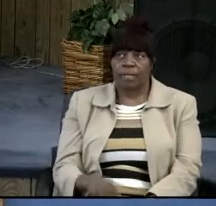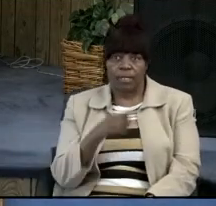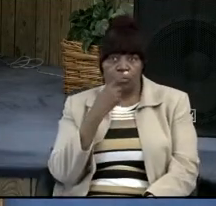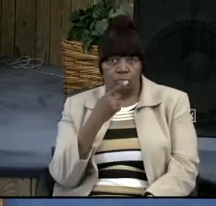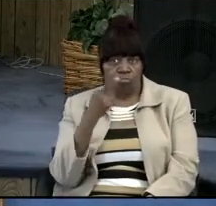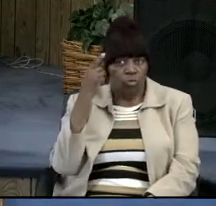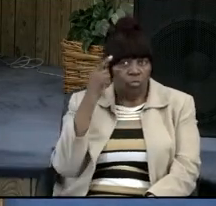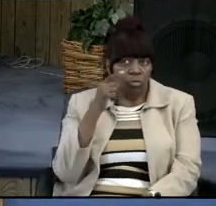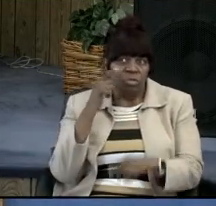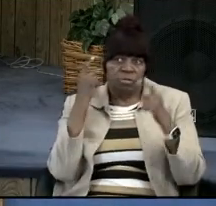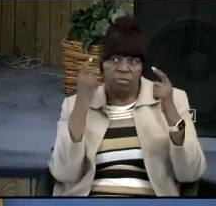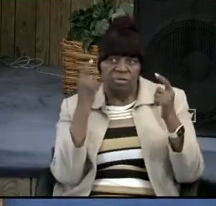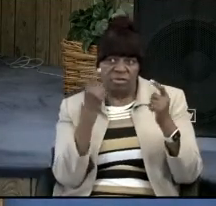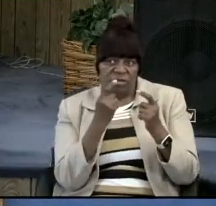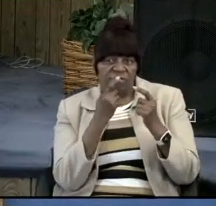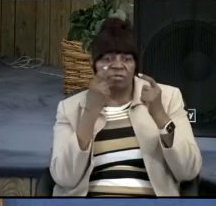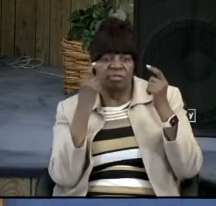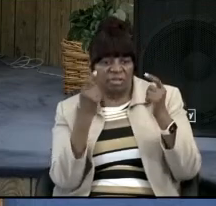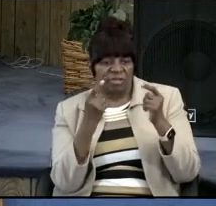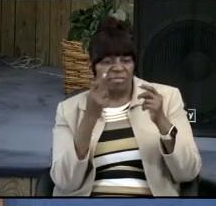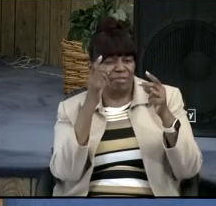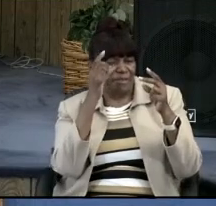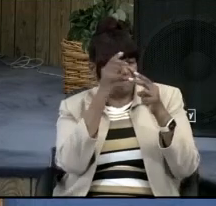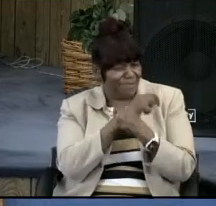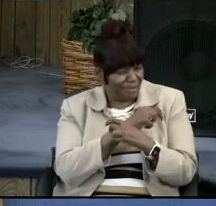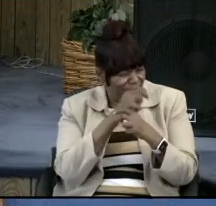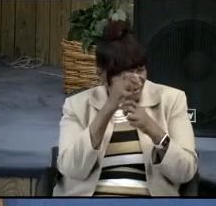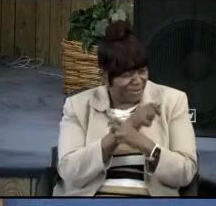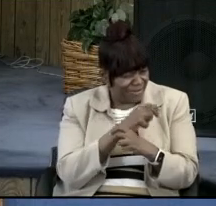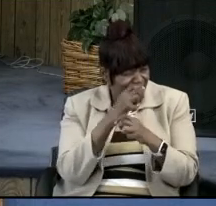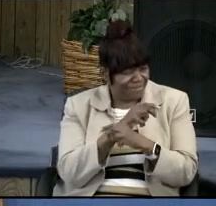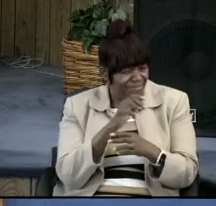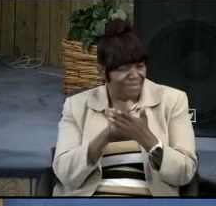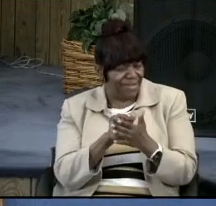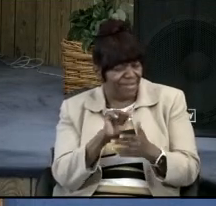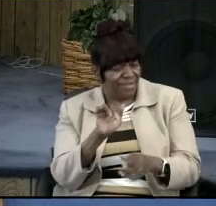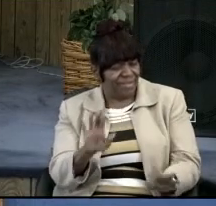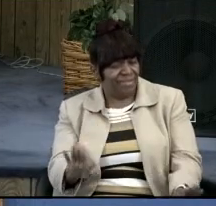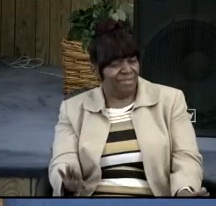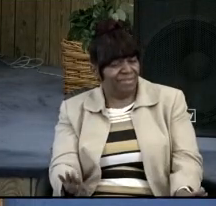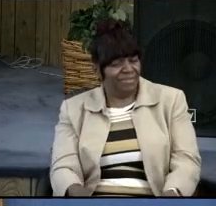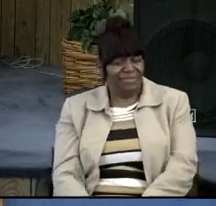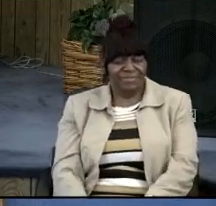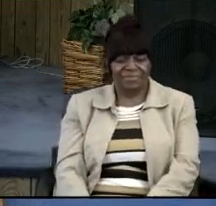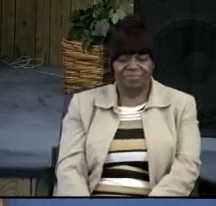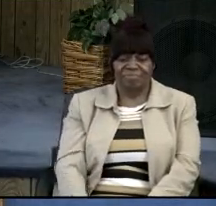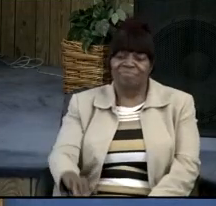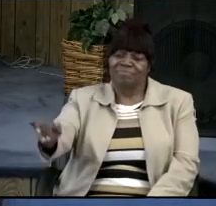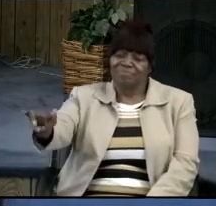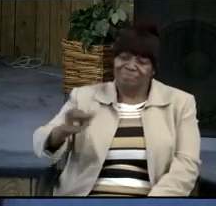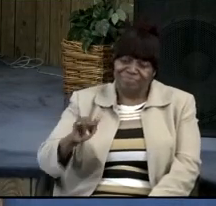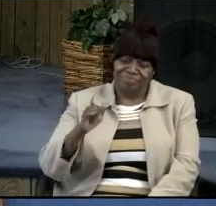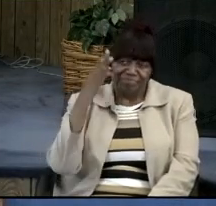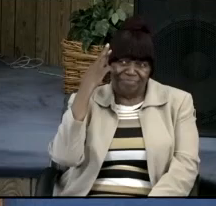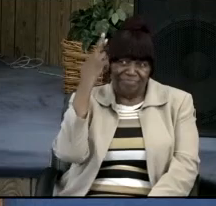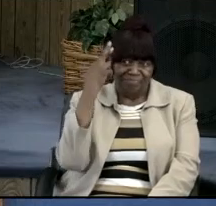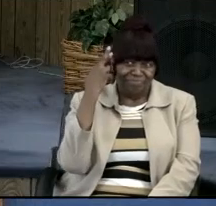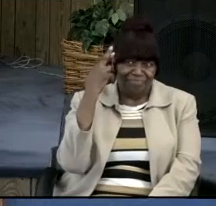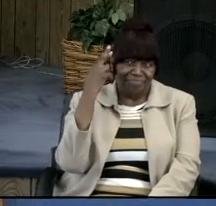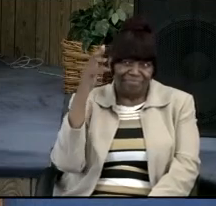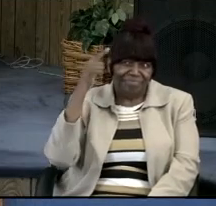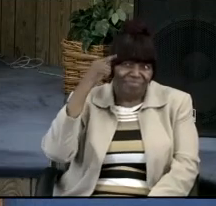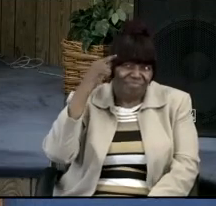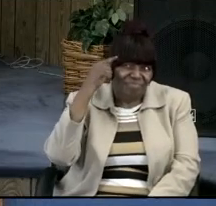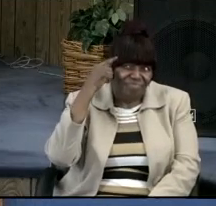spirits. They figured this out. You know, think about this now. The same region of our